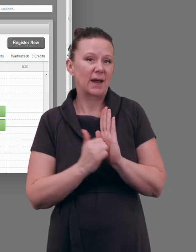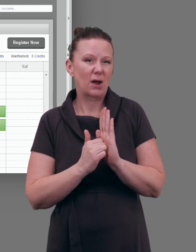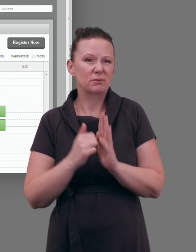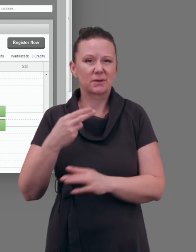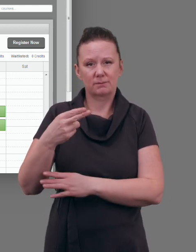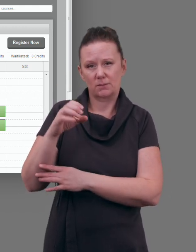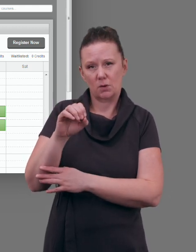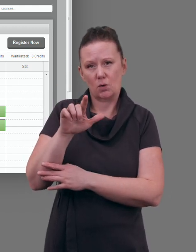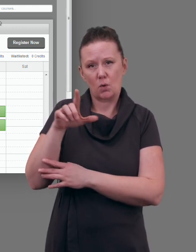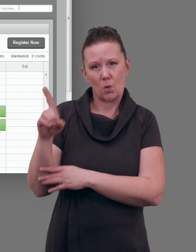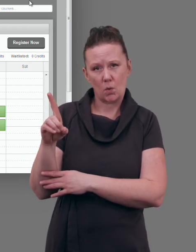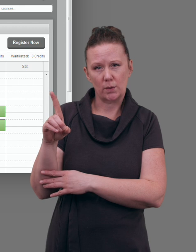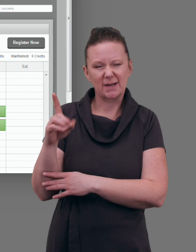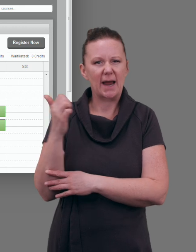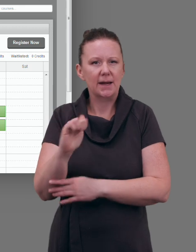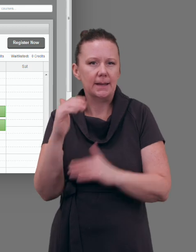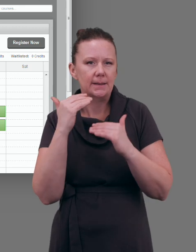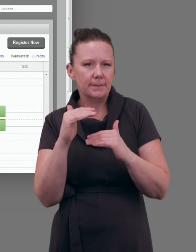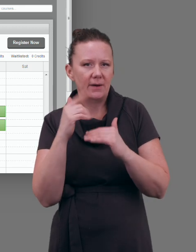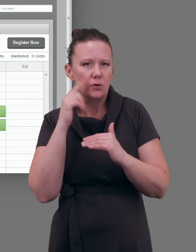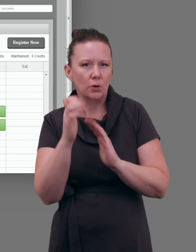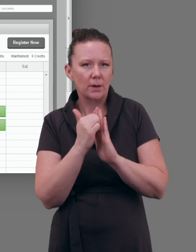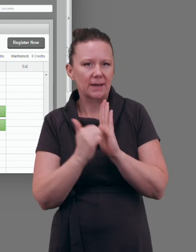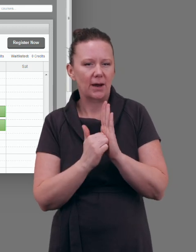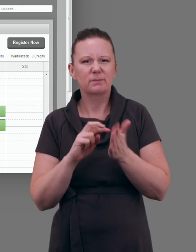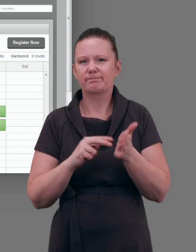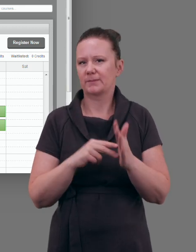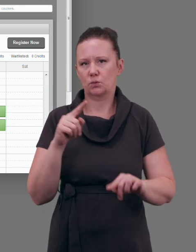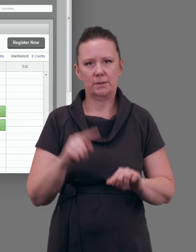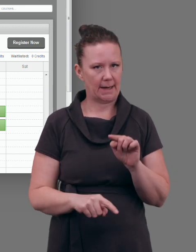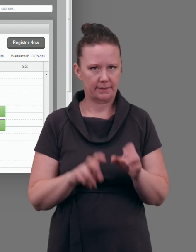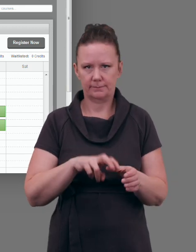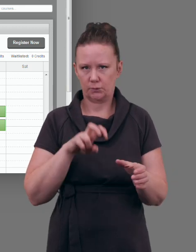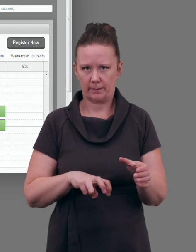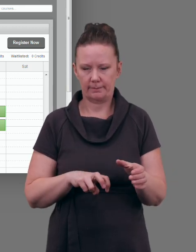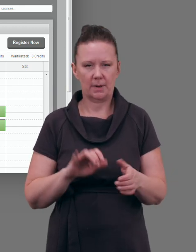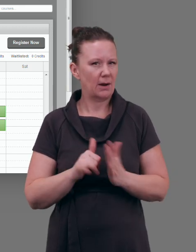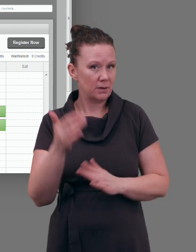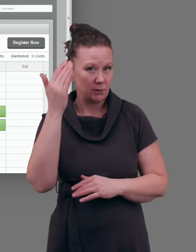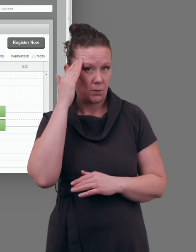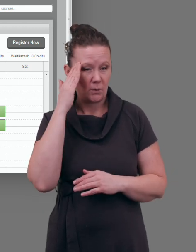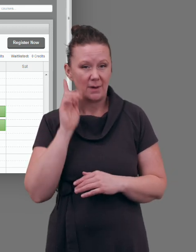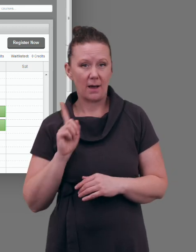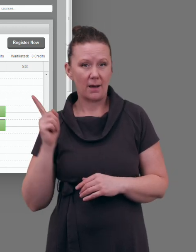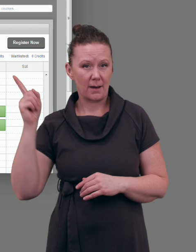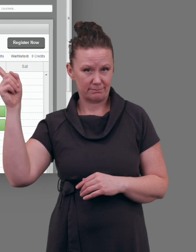other restriction, a message will display in the notifications located at the top right of your screen, and the